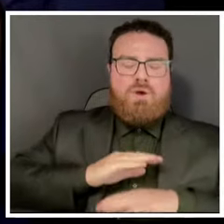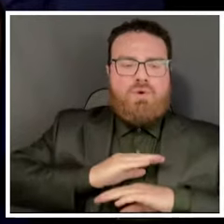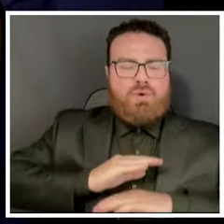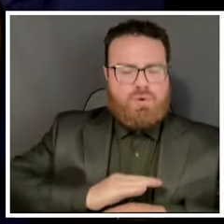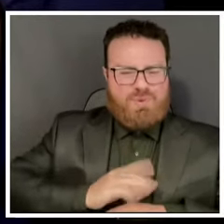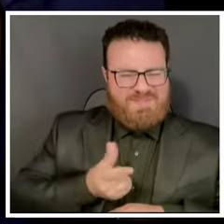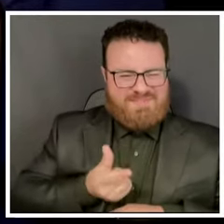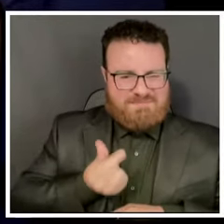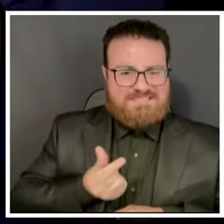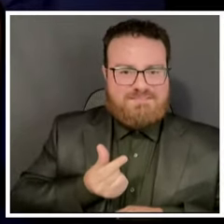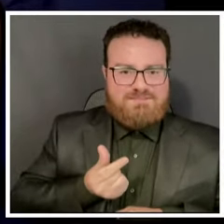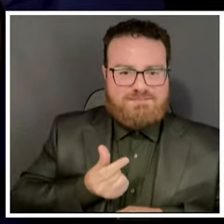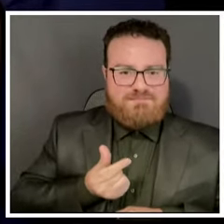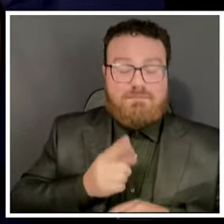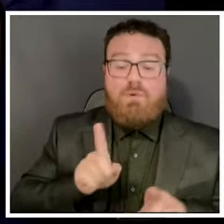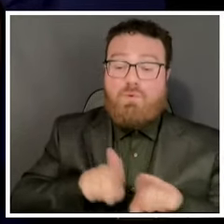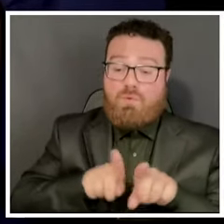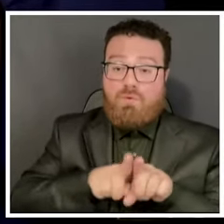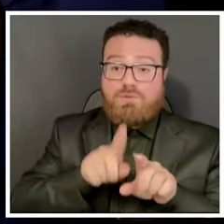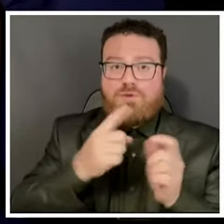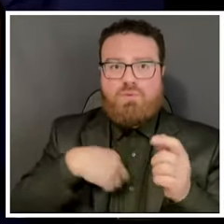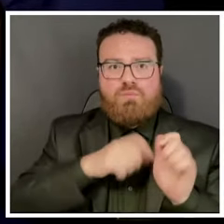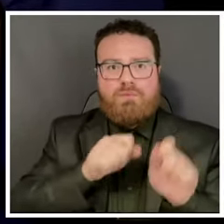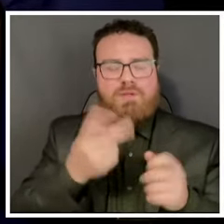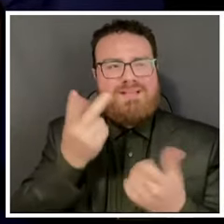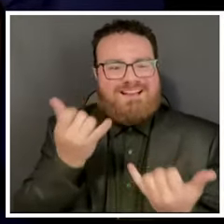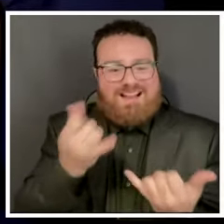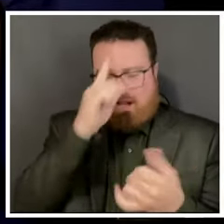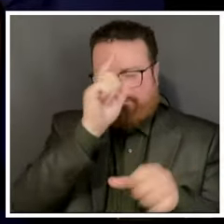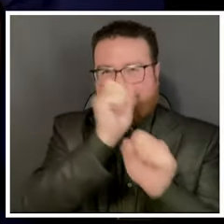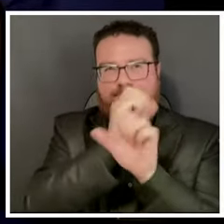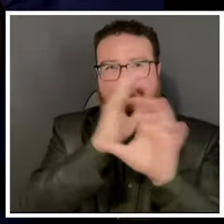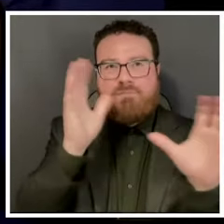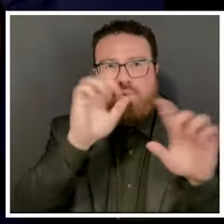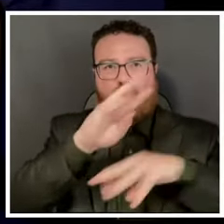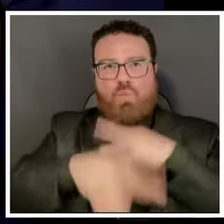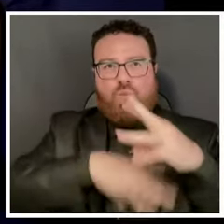really start saving for our daughter's college education.